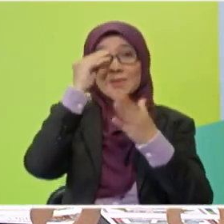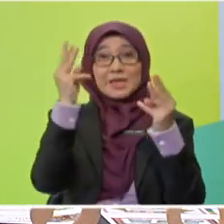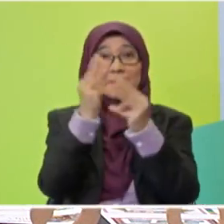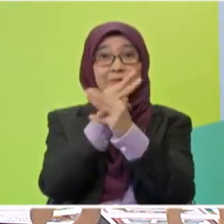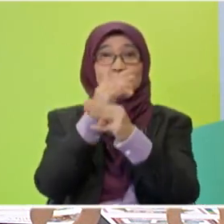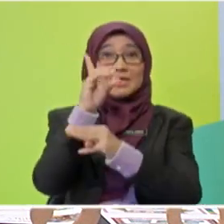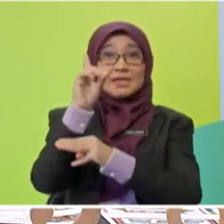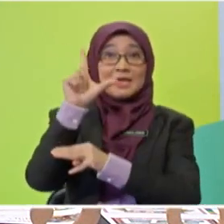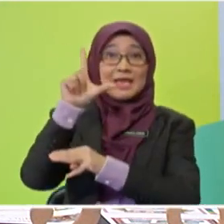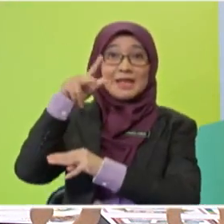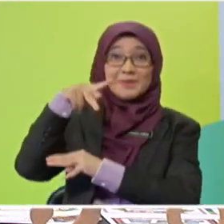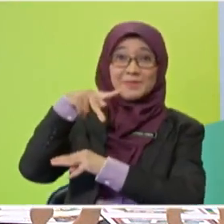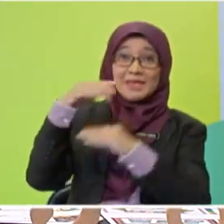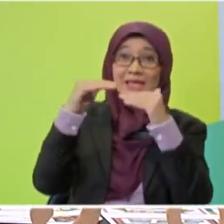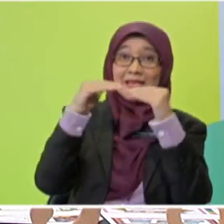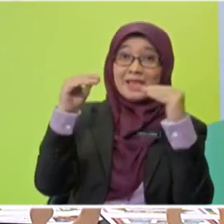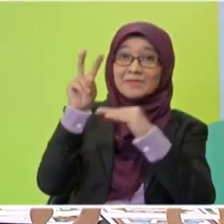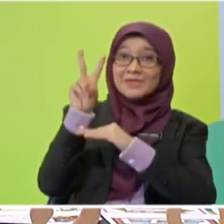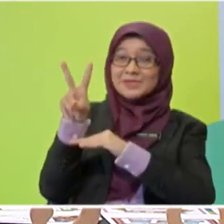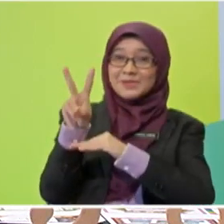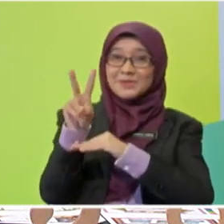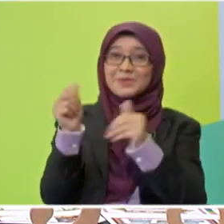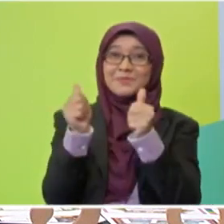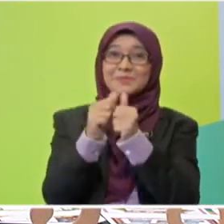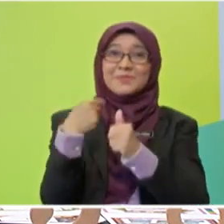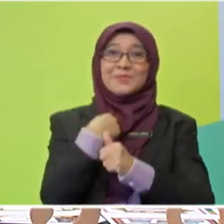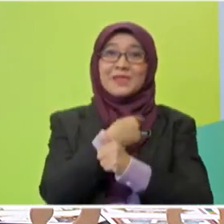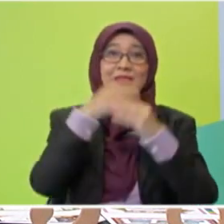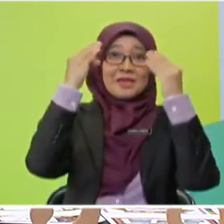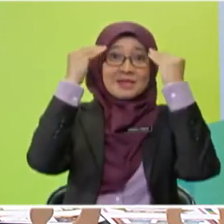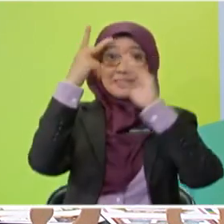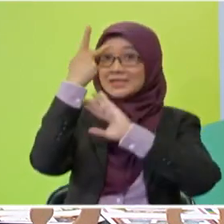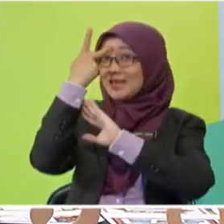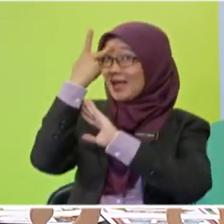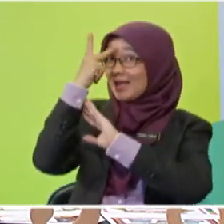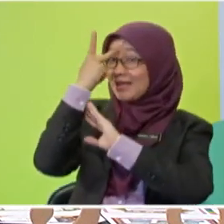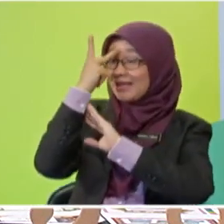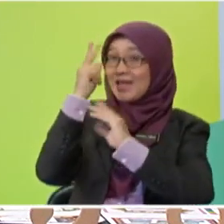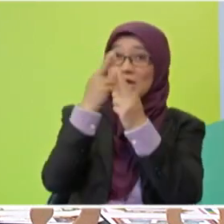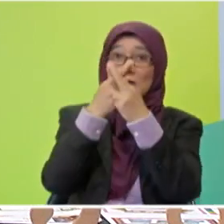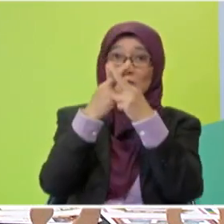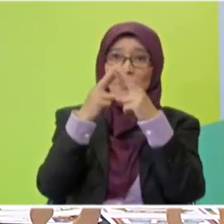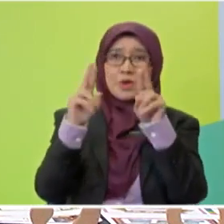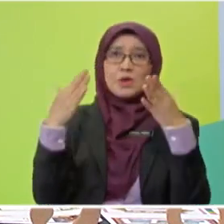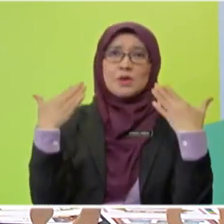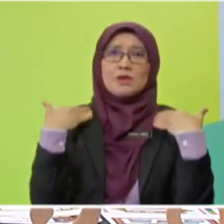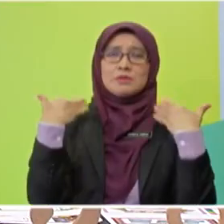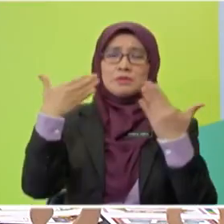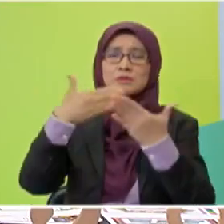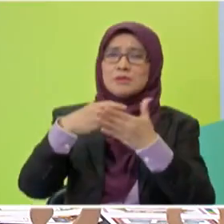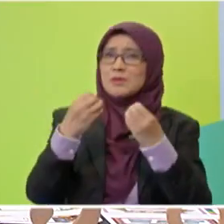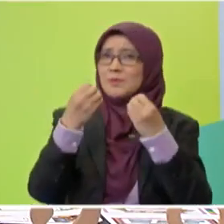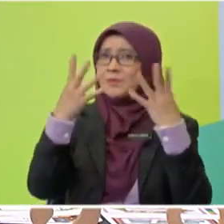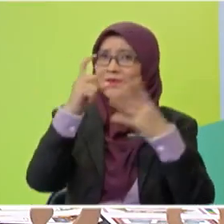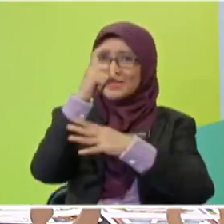Dual Language Program DLP, and of course with me is Teacher Khalai. And get ready, there's a lot more that she's going to test